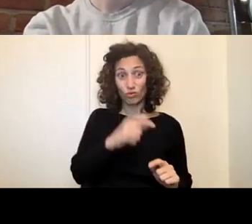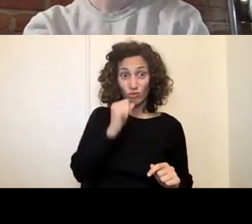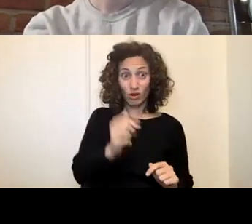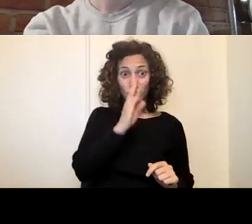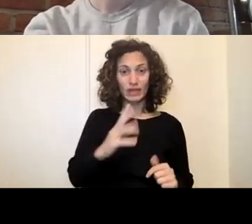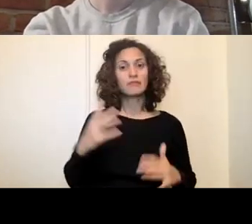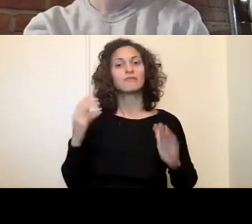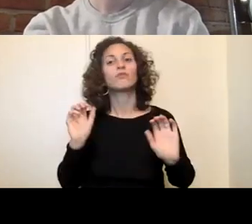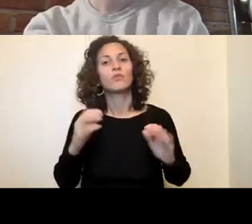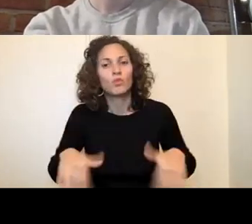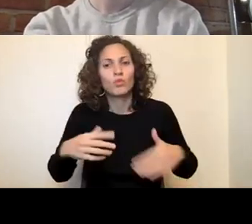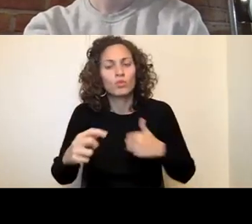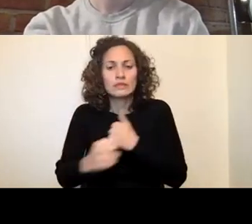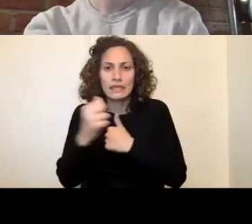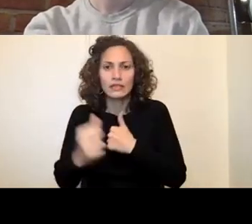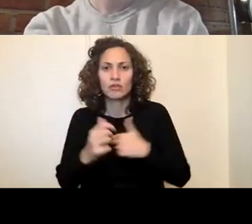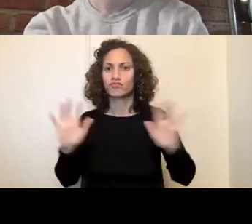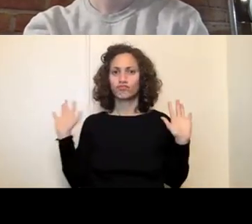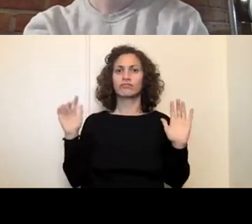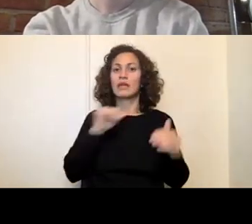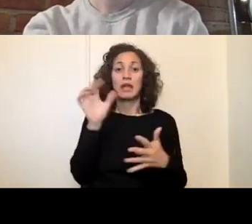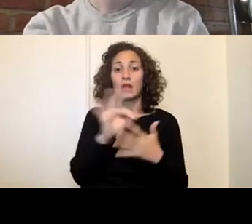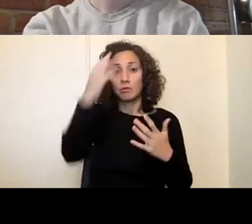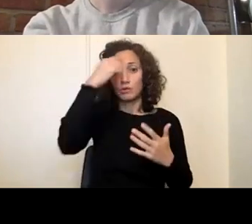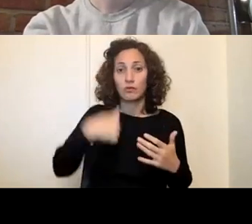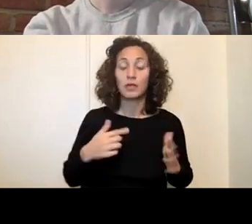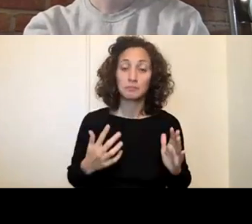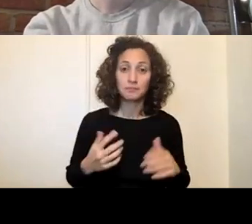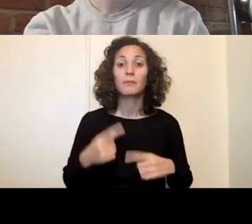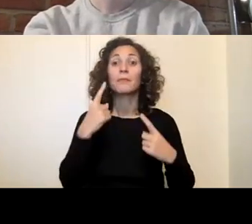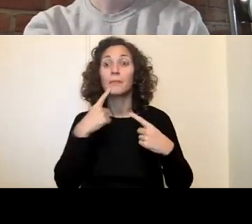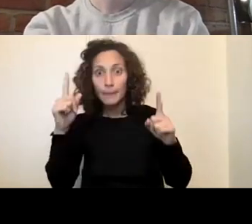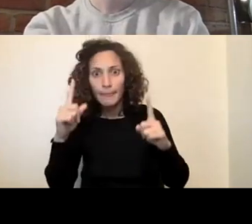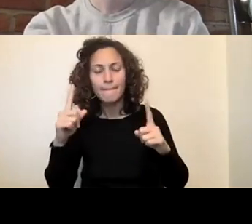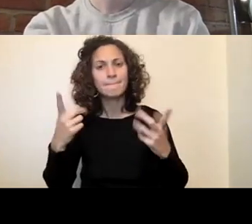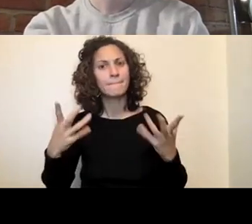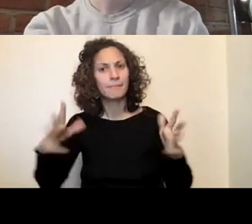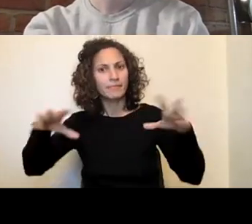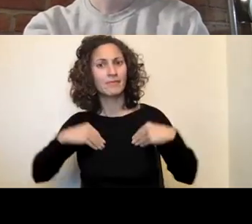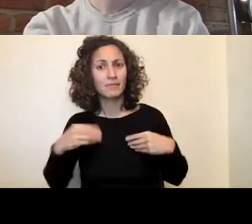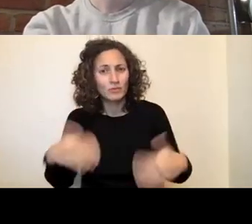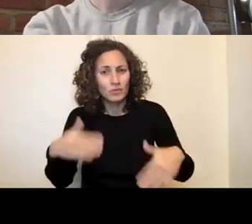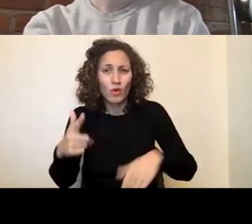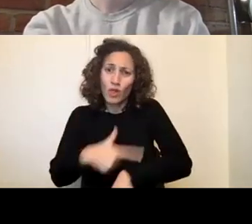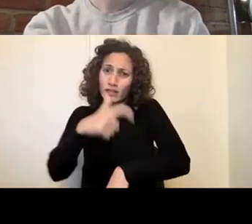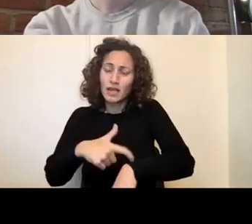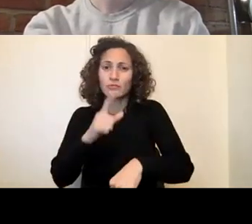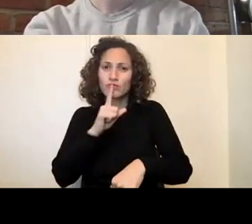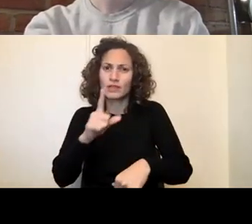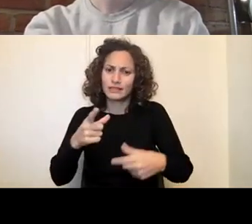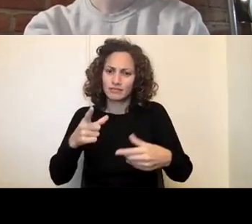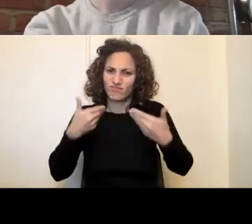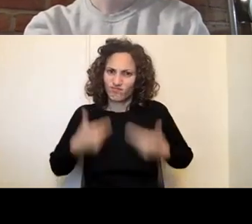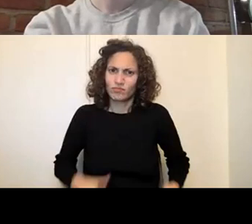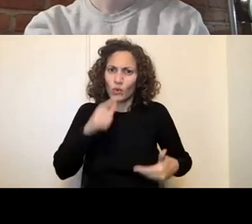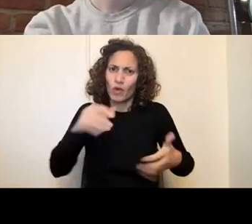and wasn't an option. And so it took me a long time to come to terms with who I was and who I am. But now